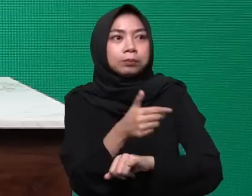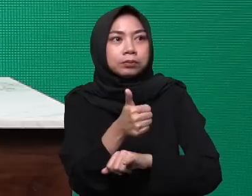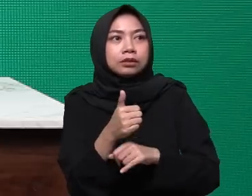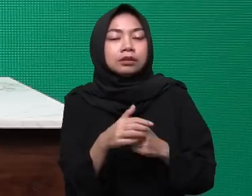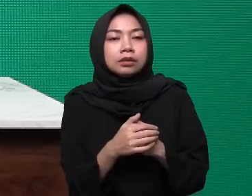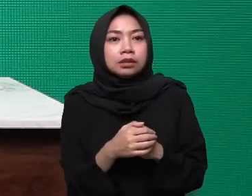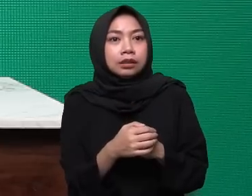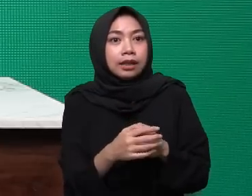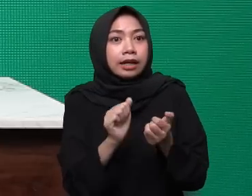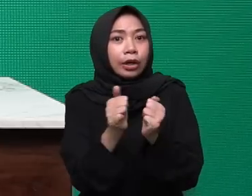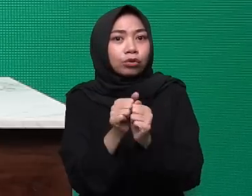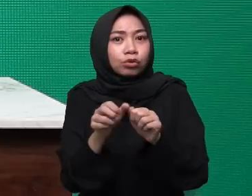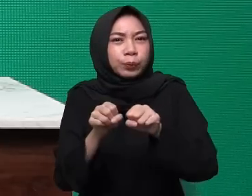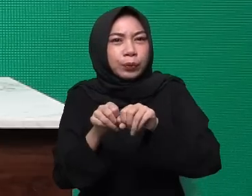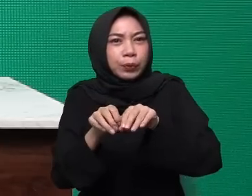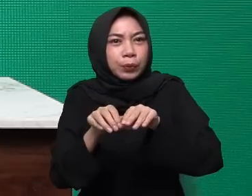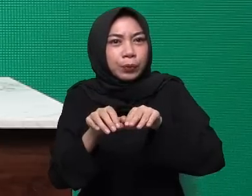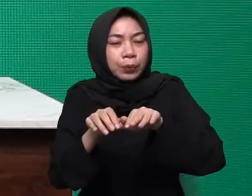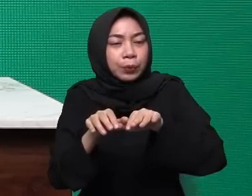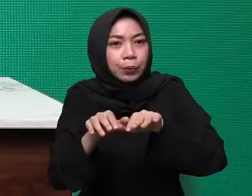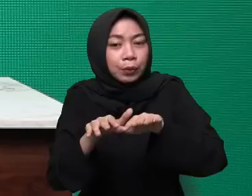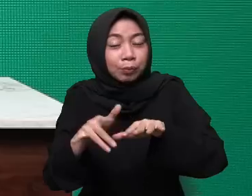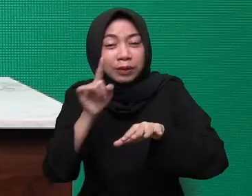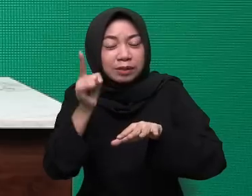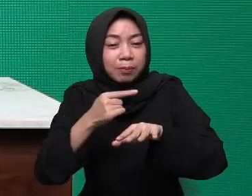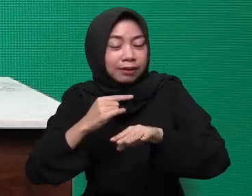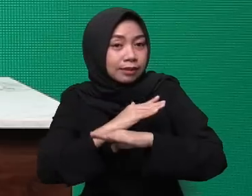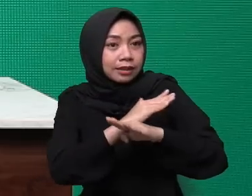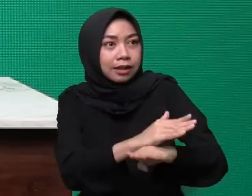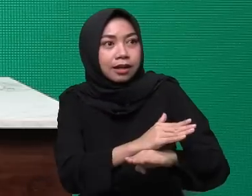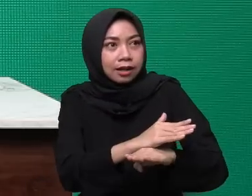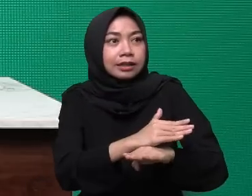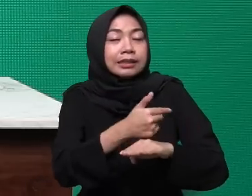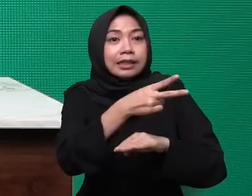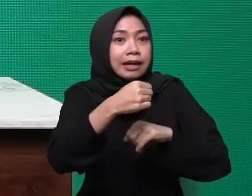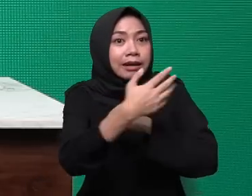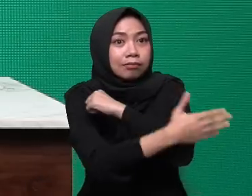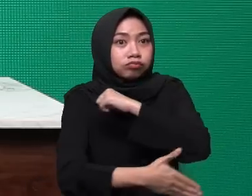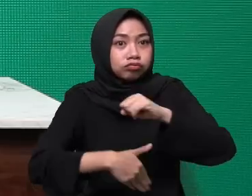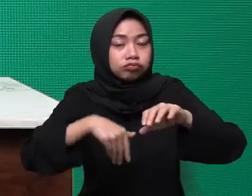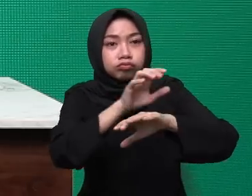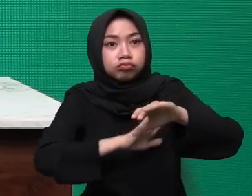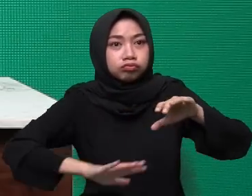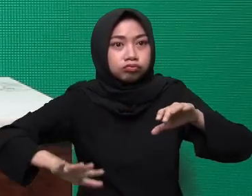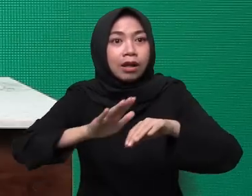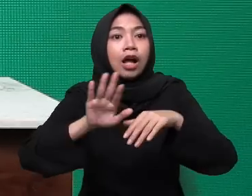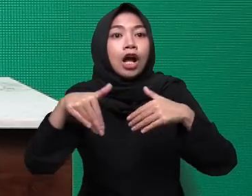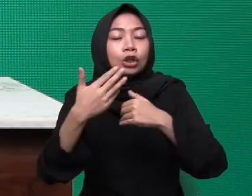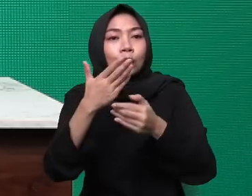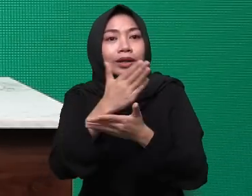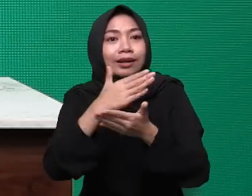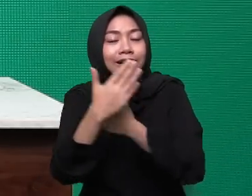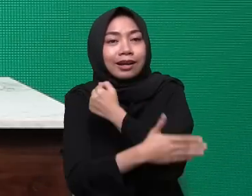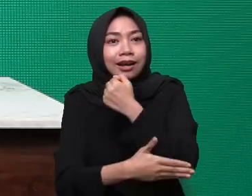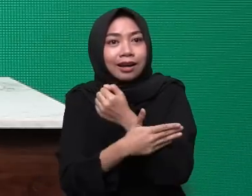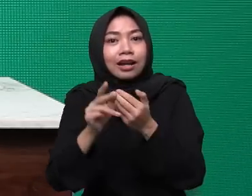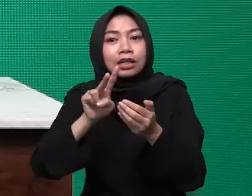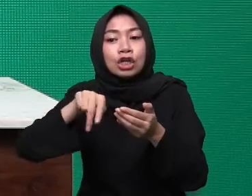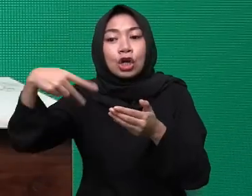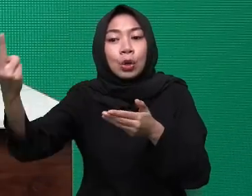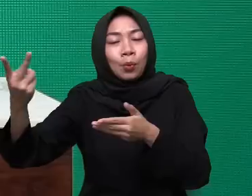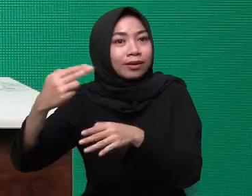the spread of the disease and to protect the border between cities within the country as well as between other countries, the biosecurity